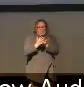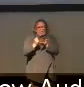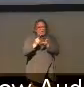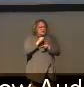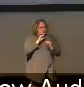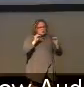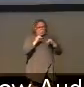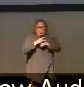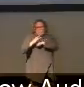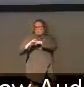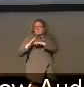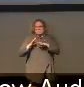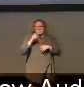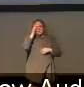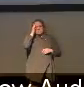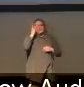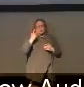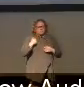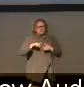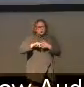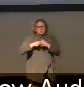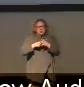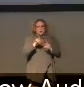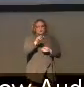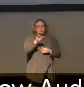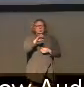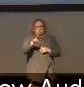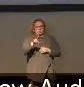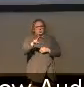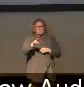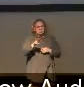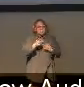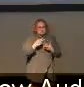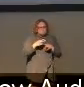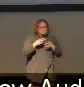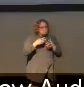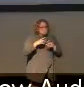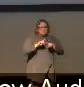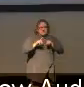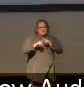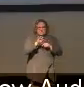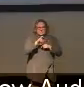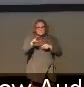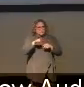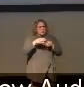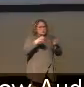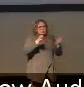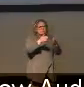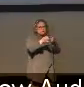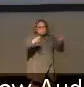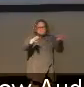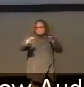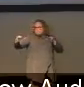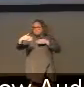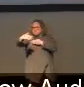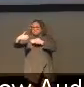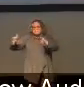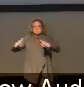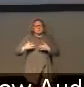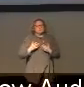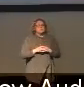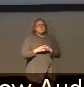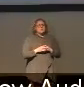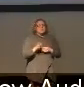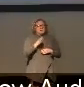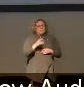the RICU. Now, I've been at this organization for many years, and I have never seen us move as fast as we did when we